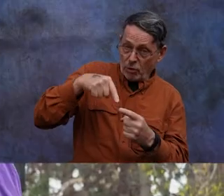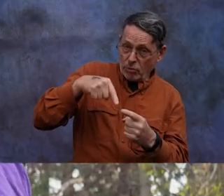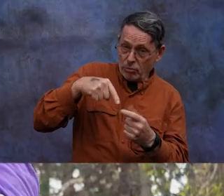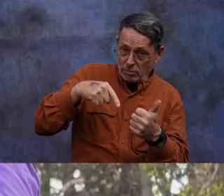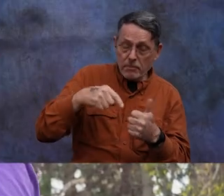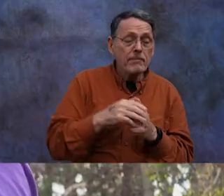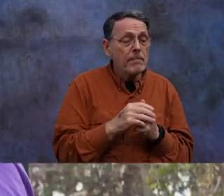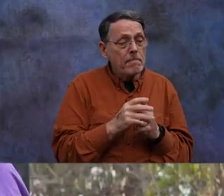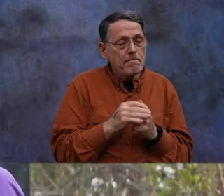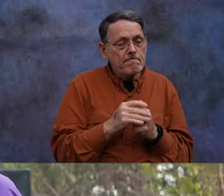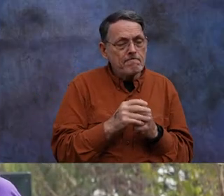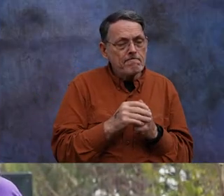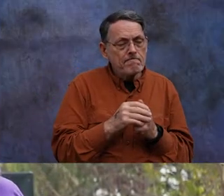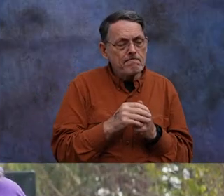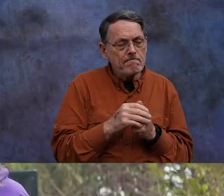just say,